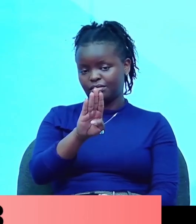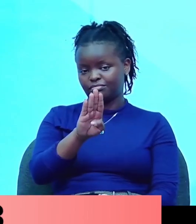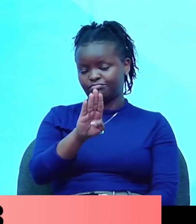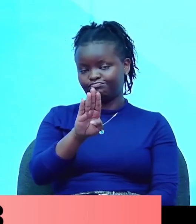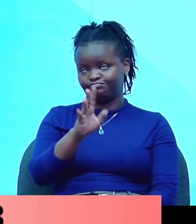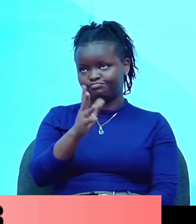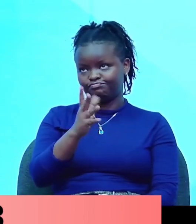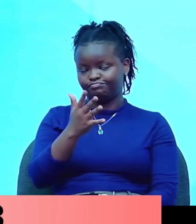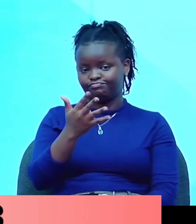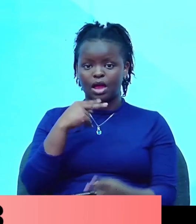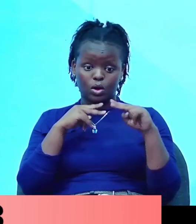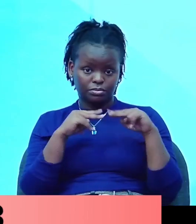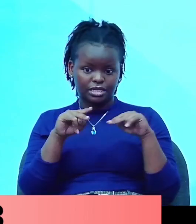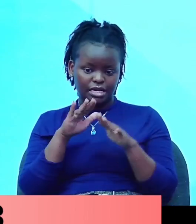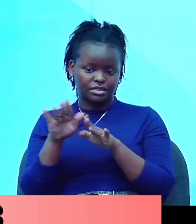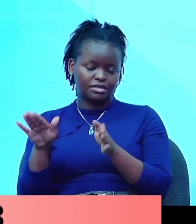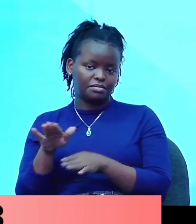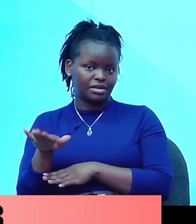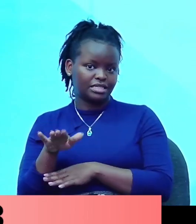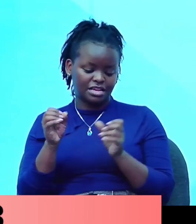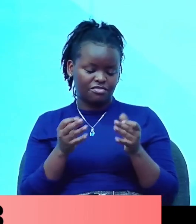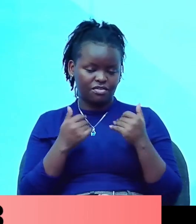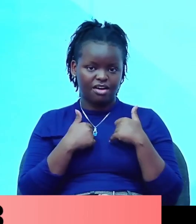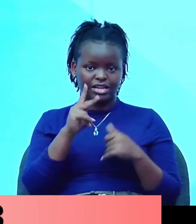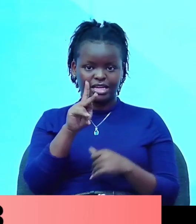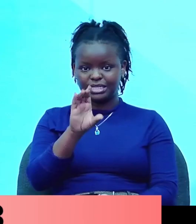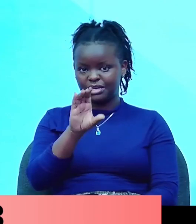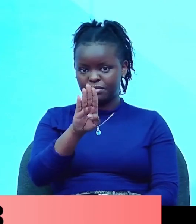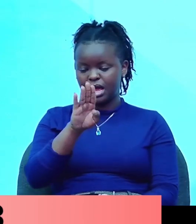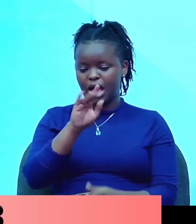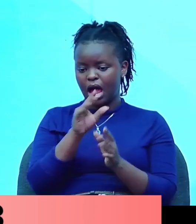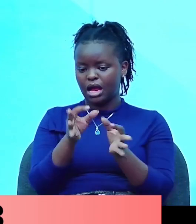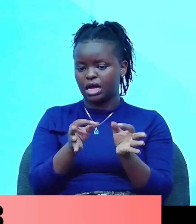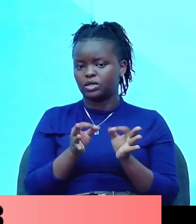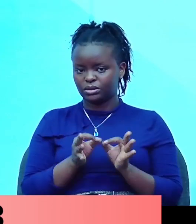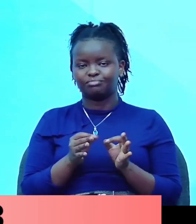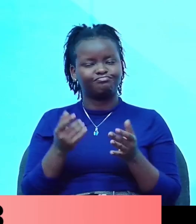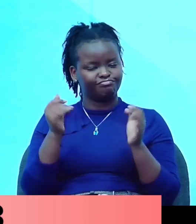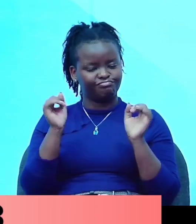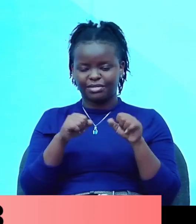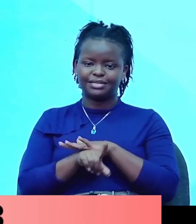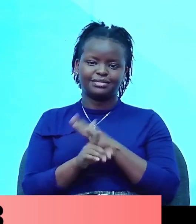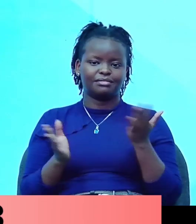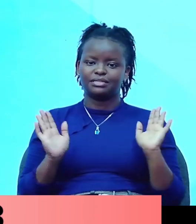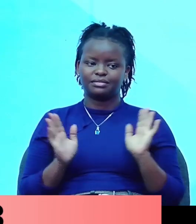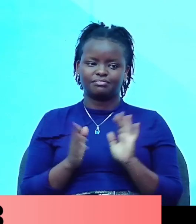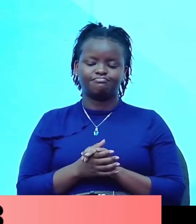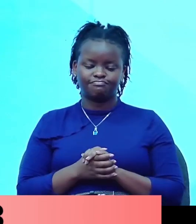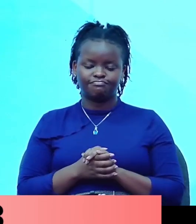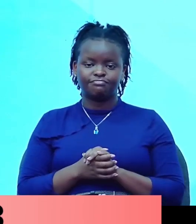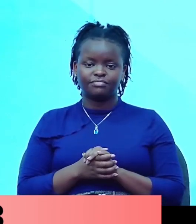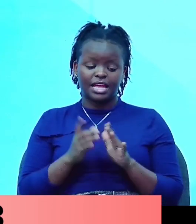hospitality area. So if you have a KCB account, you can just get in. So we'll be hosting quite a number of people in that space. And then the last